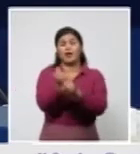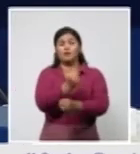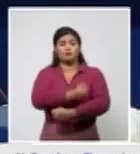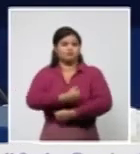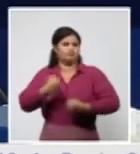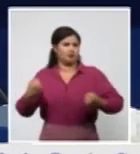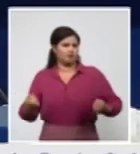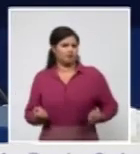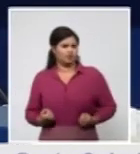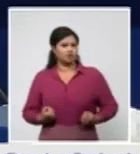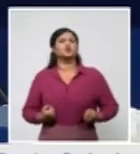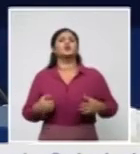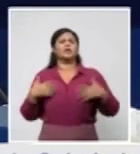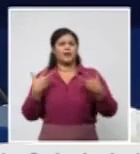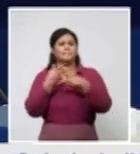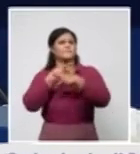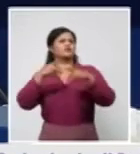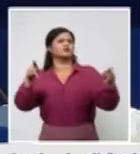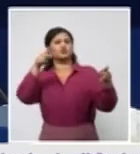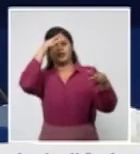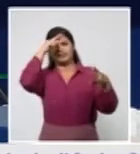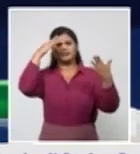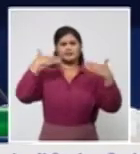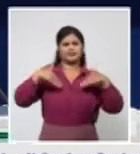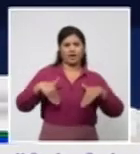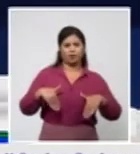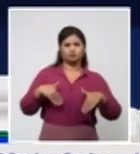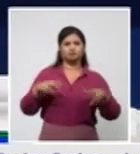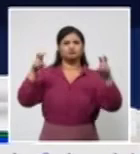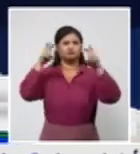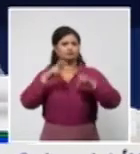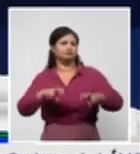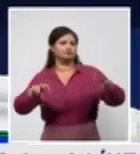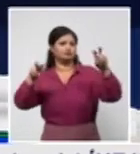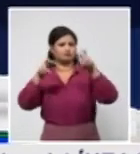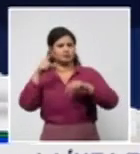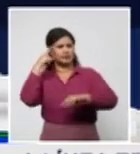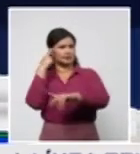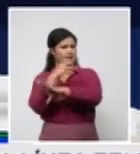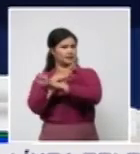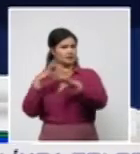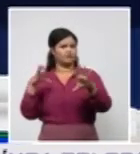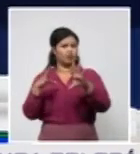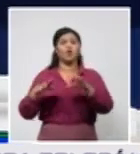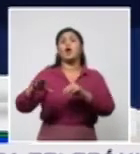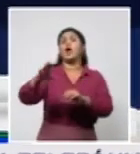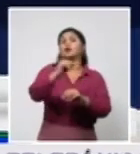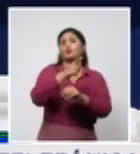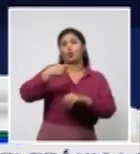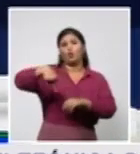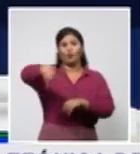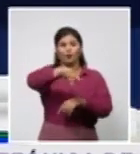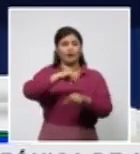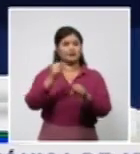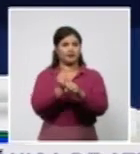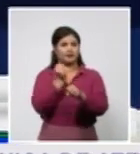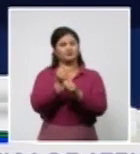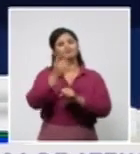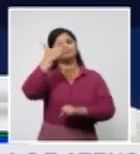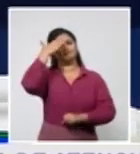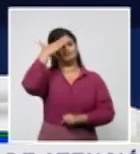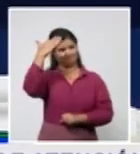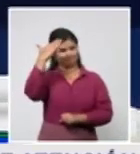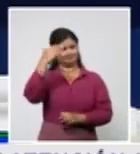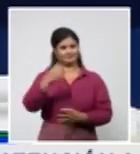are clinically stable. There are no critical or serious patients, a positive indicator and reflection of the